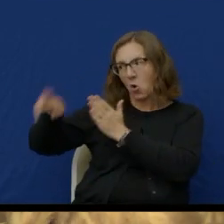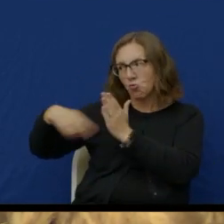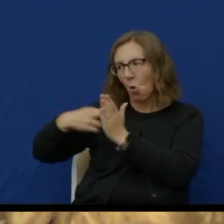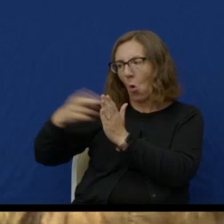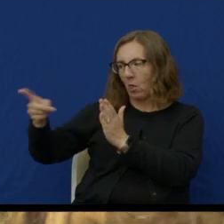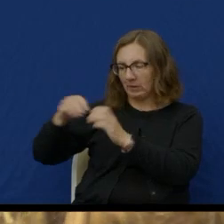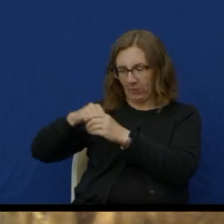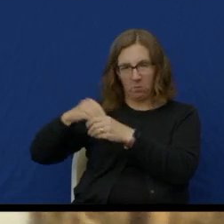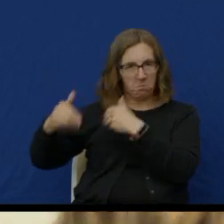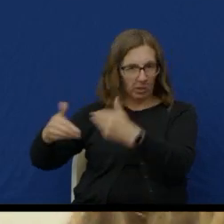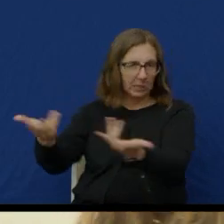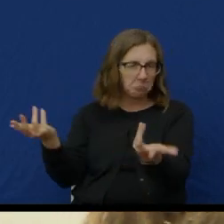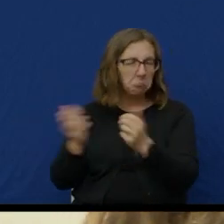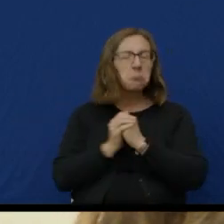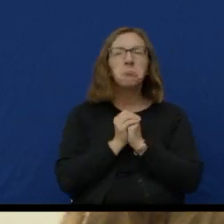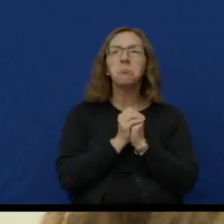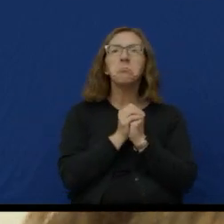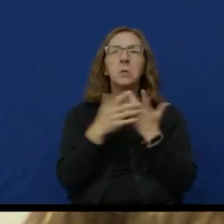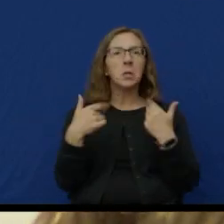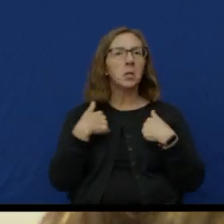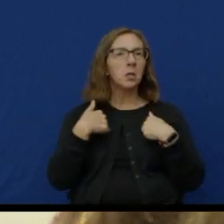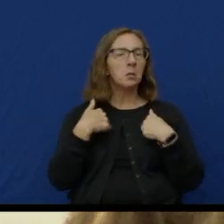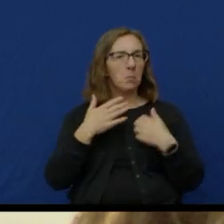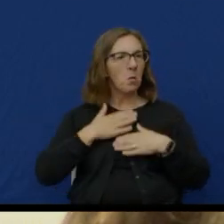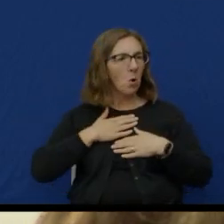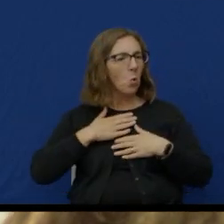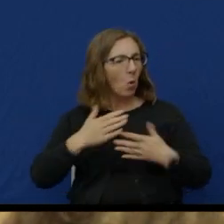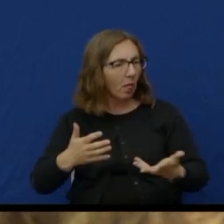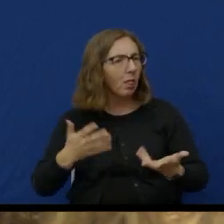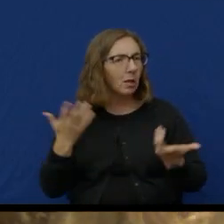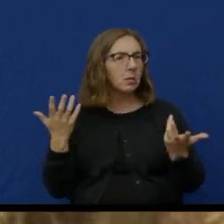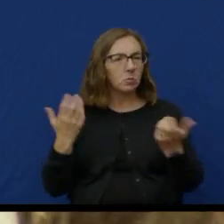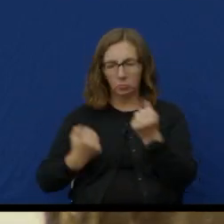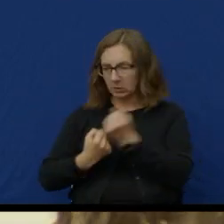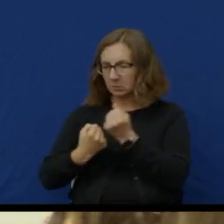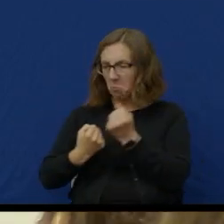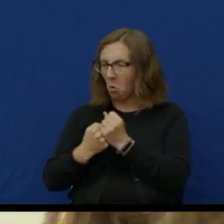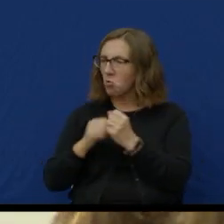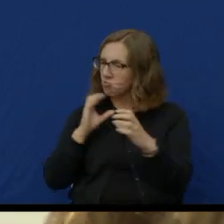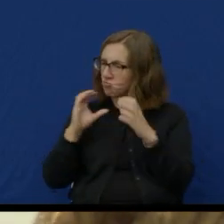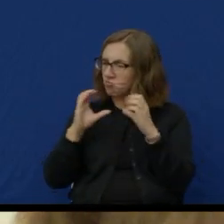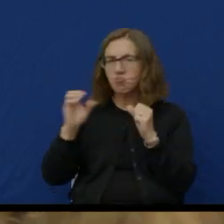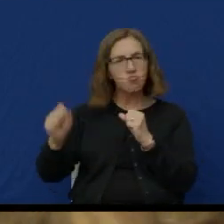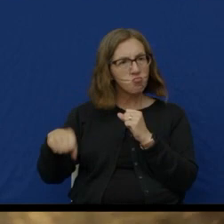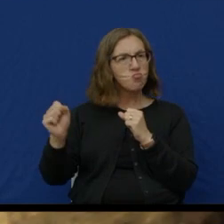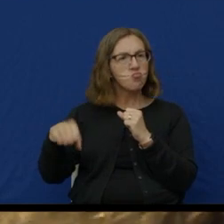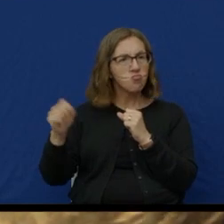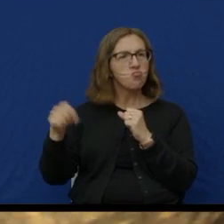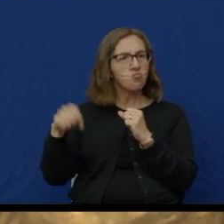board process. But we're more than willing and open to support any of those conversations that are